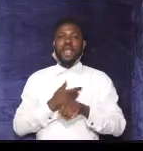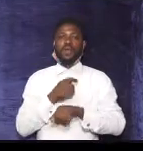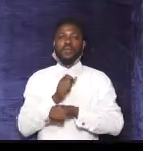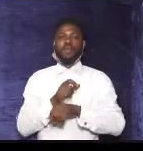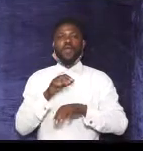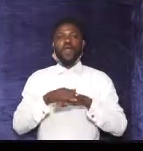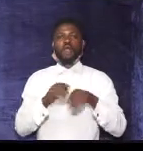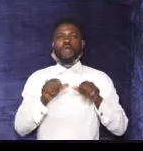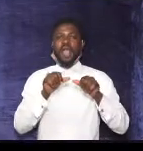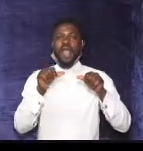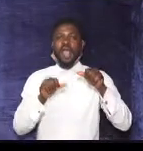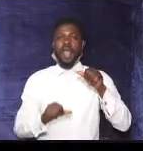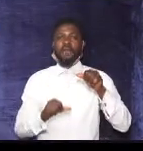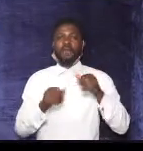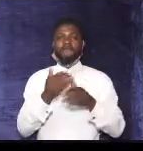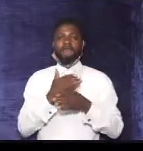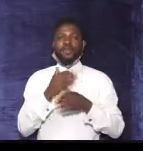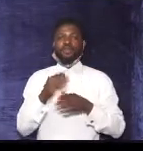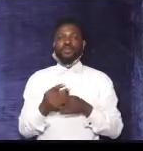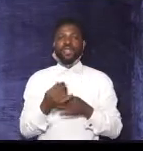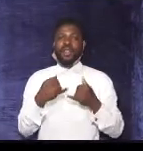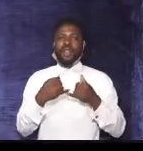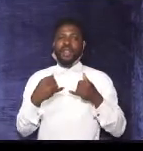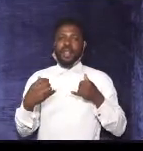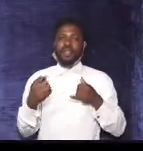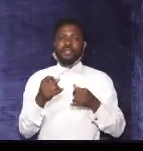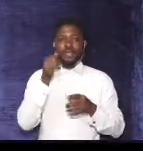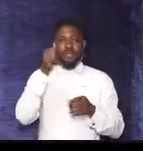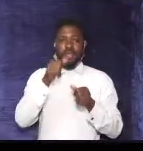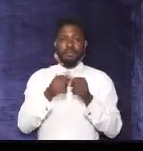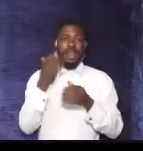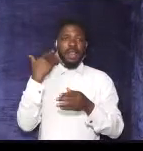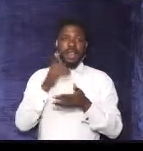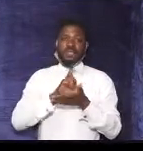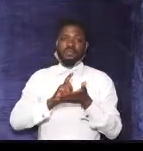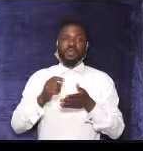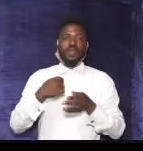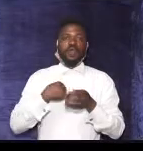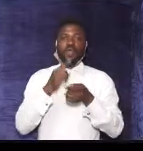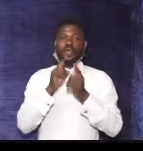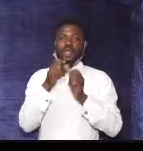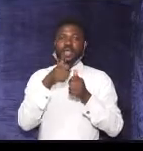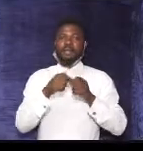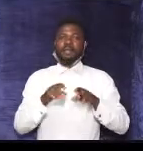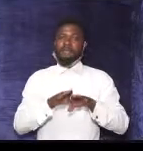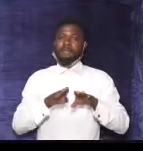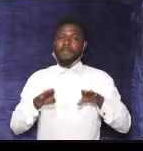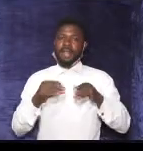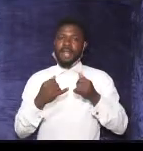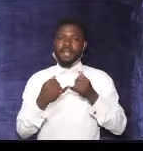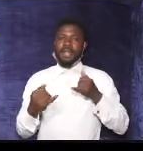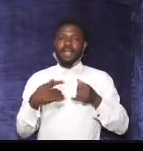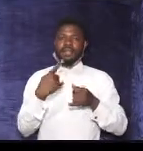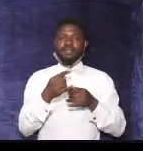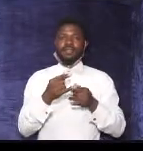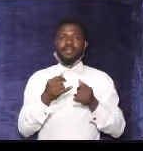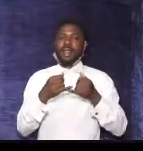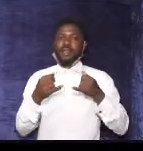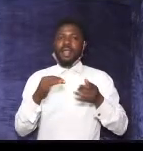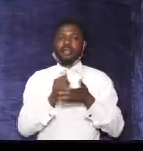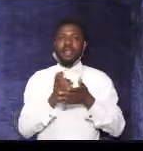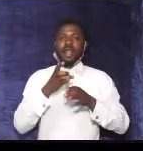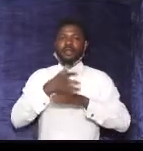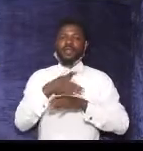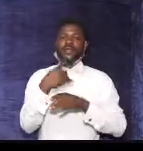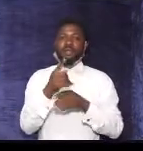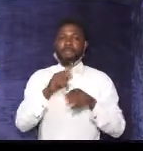continue our work on angles between lines. Remember that last week we talked about the parallel line, the line